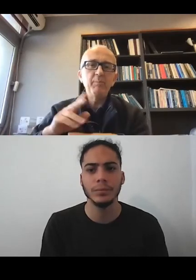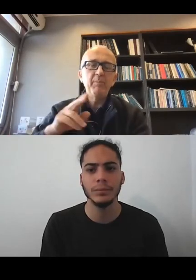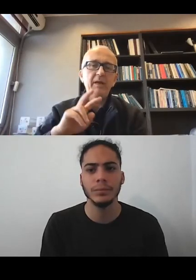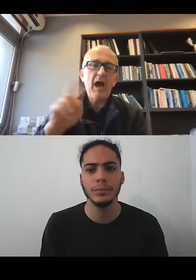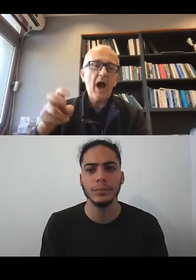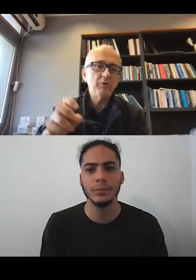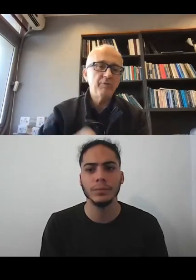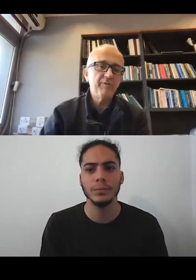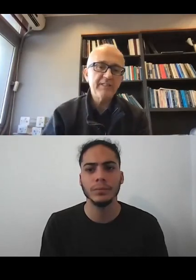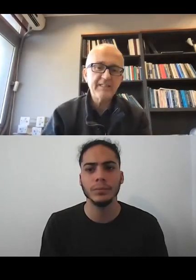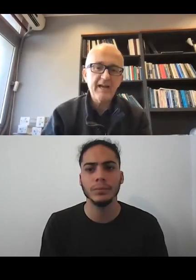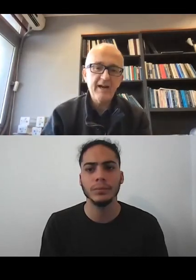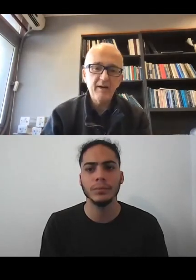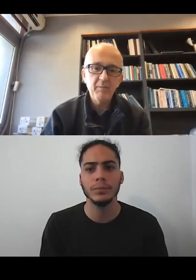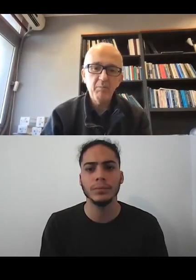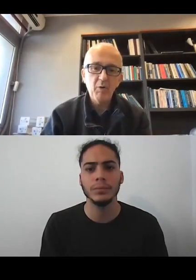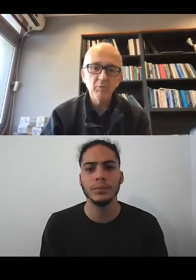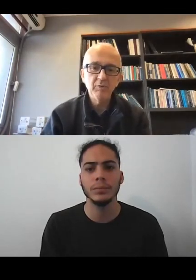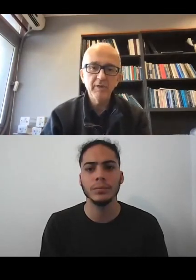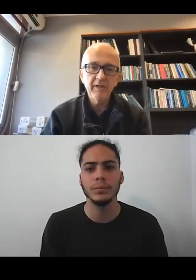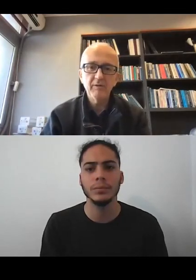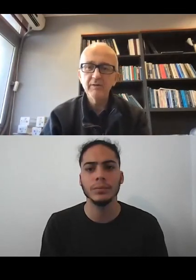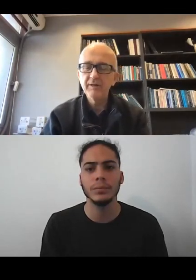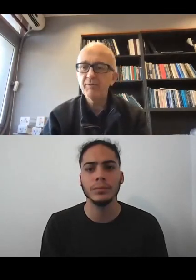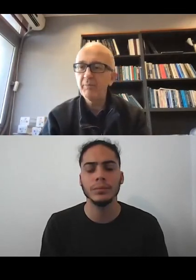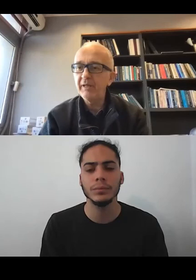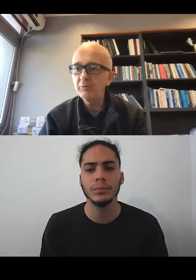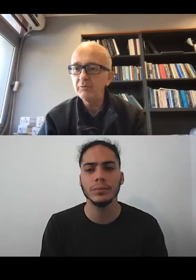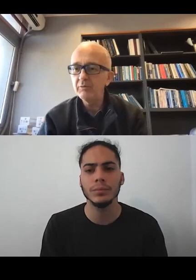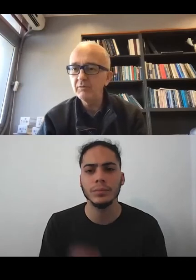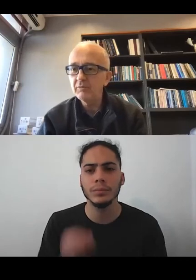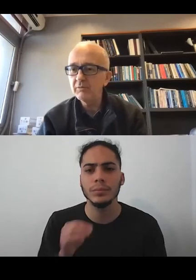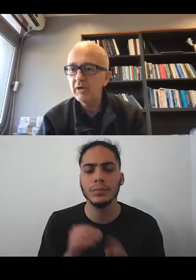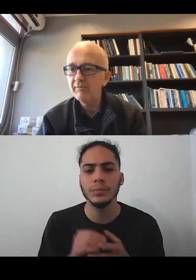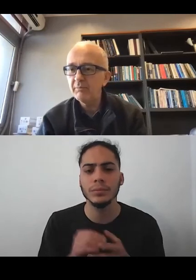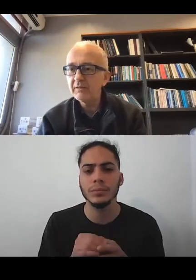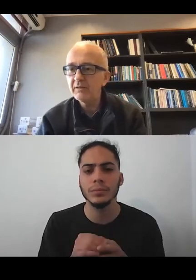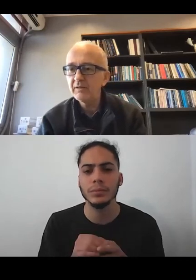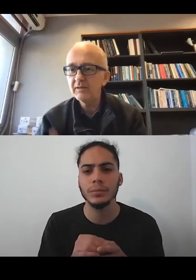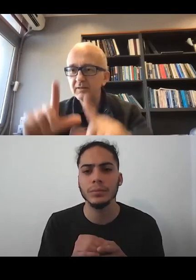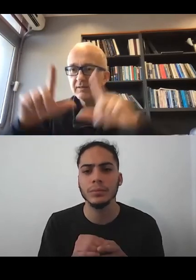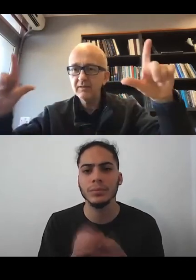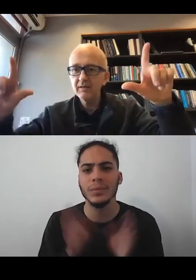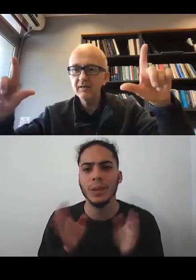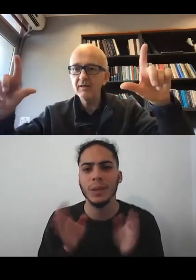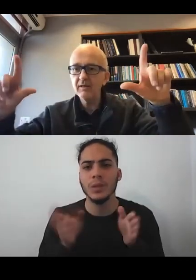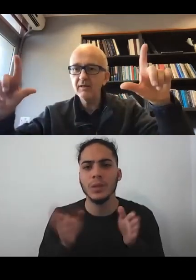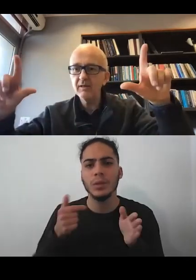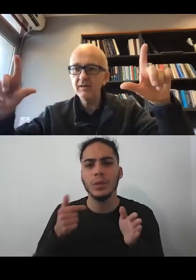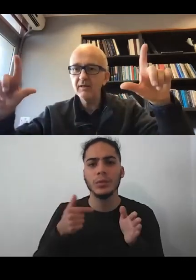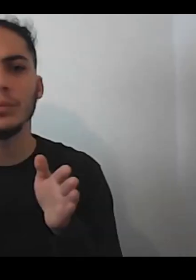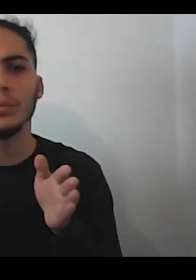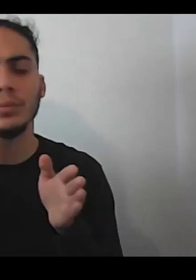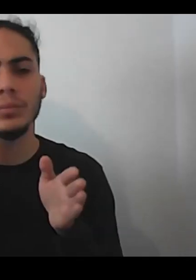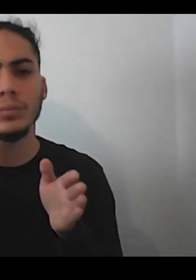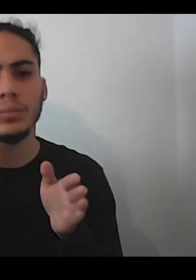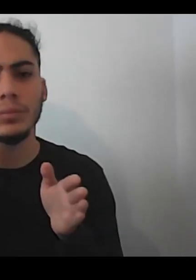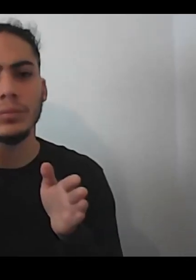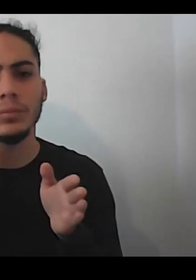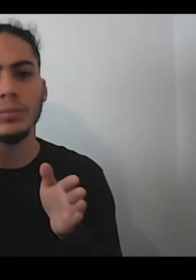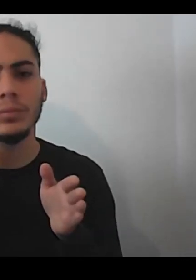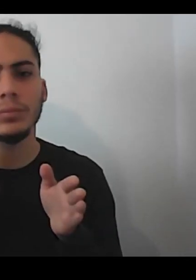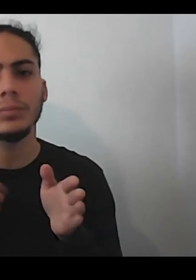can we be out of the share mode in order for me to have a better, bigger? Okay, thank